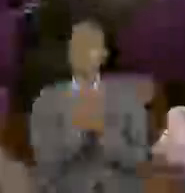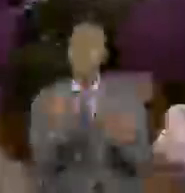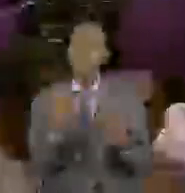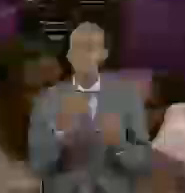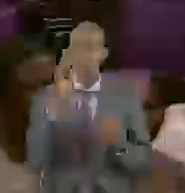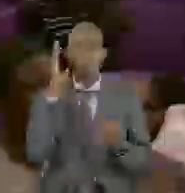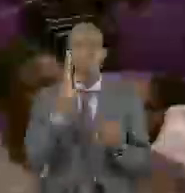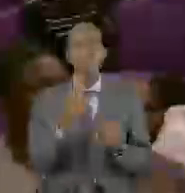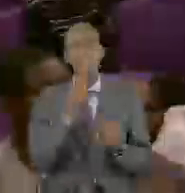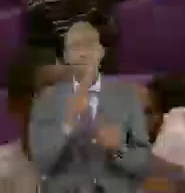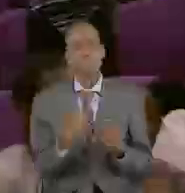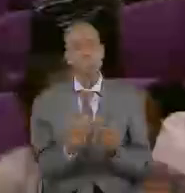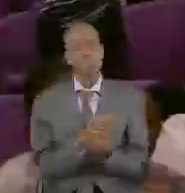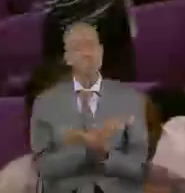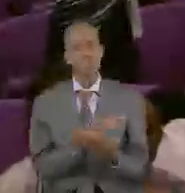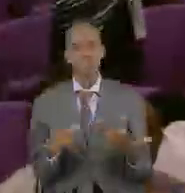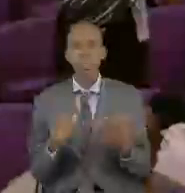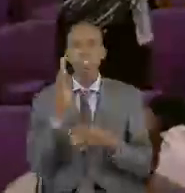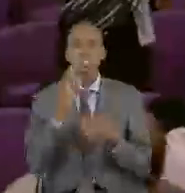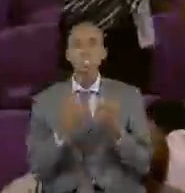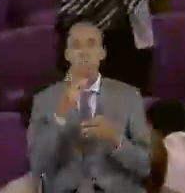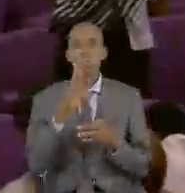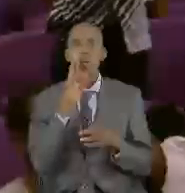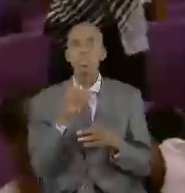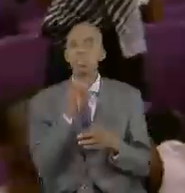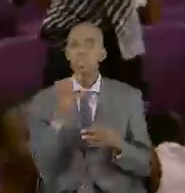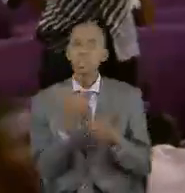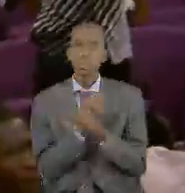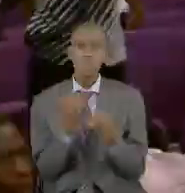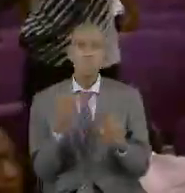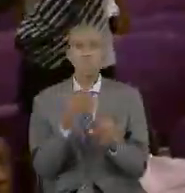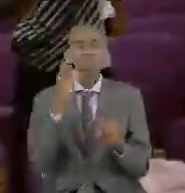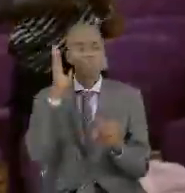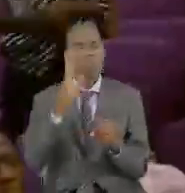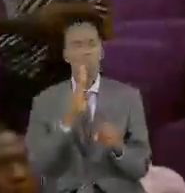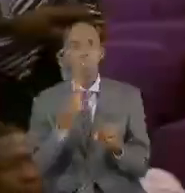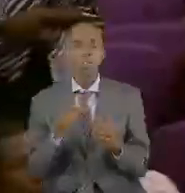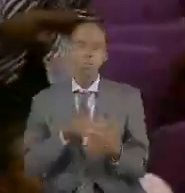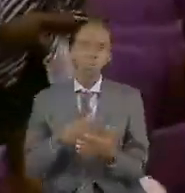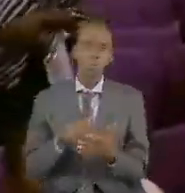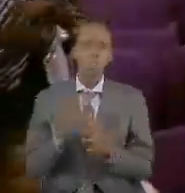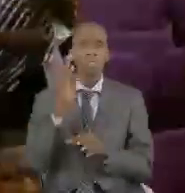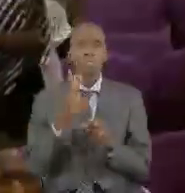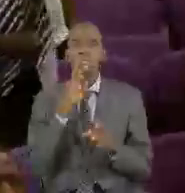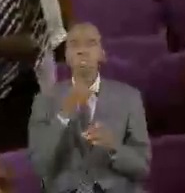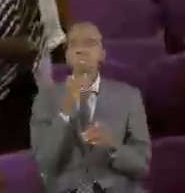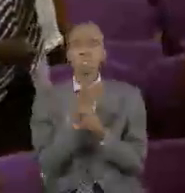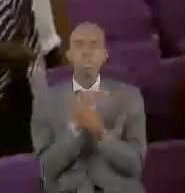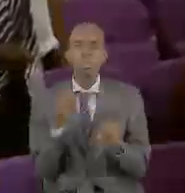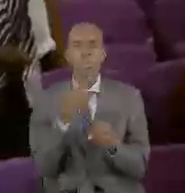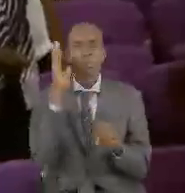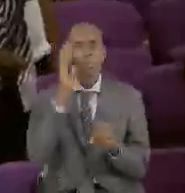rotting and rotting. If you are not saved, you'll be wobbling and wobbling. If you are not saved, you'll be compromising